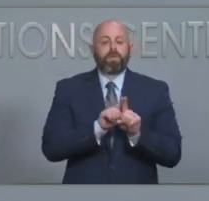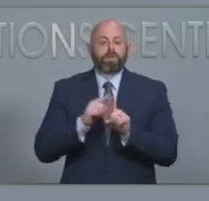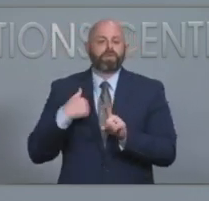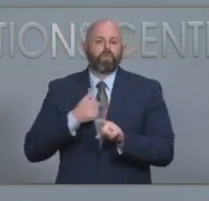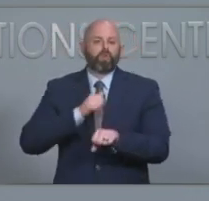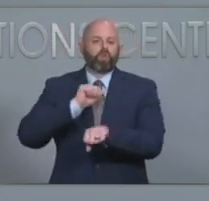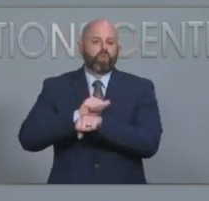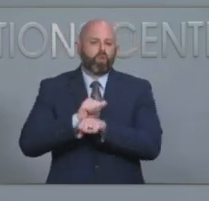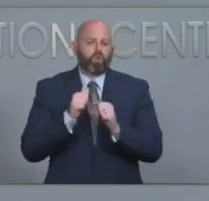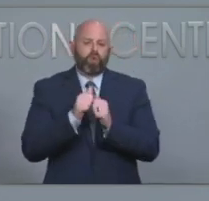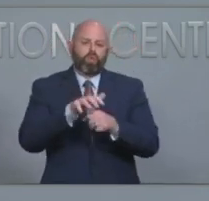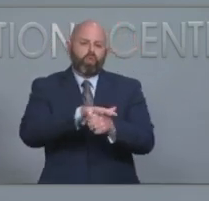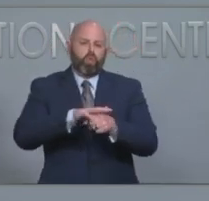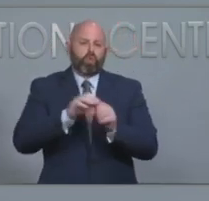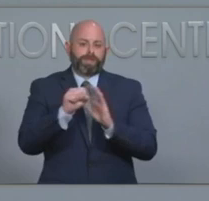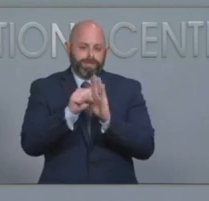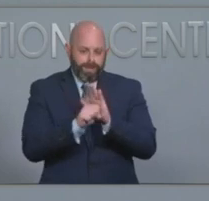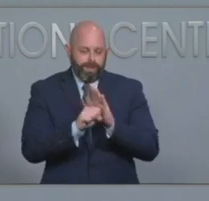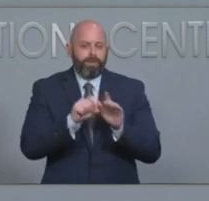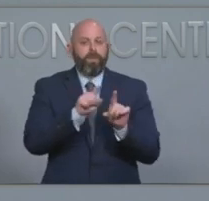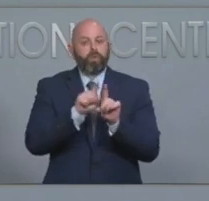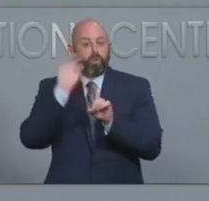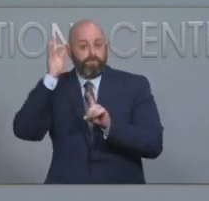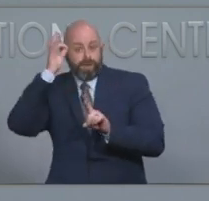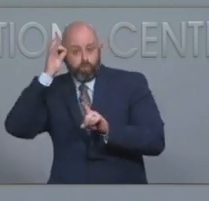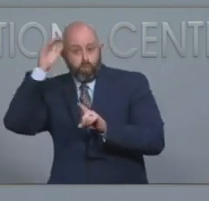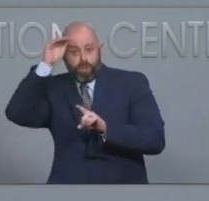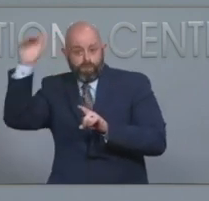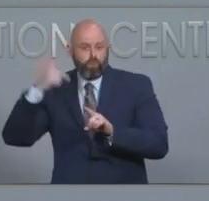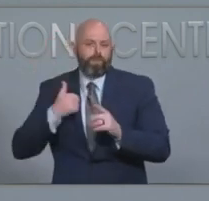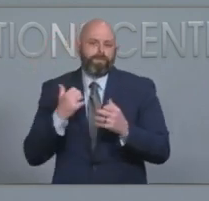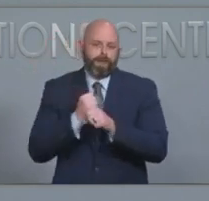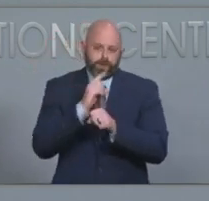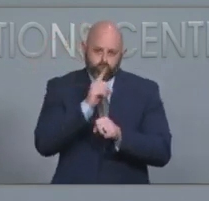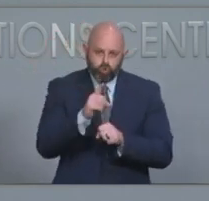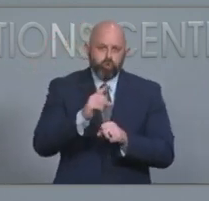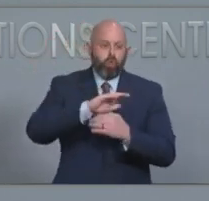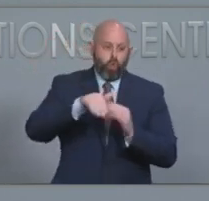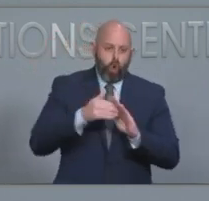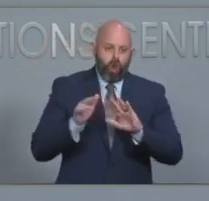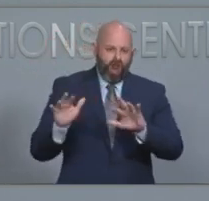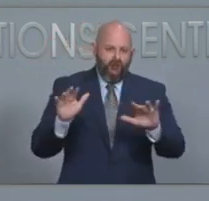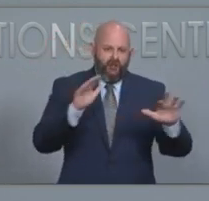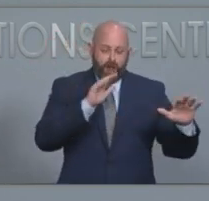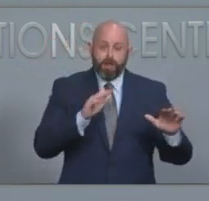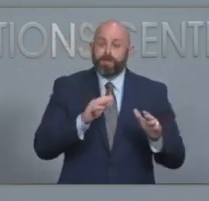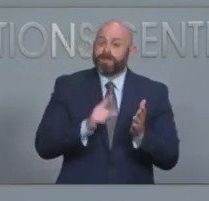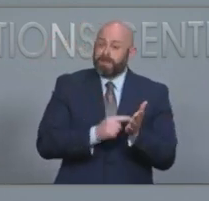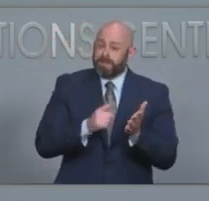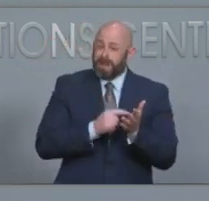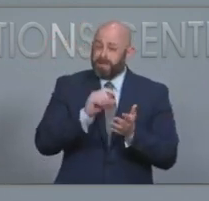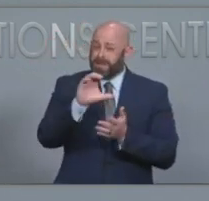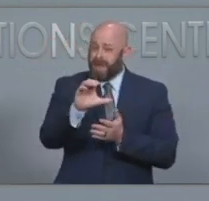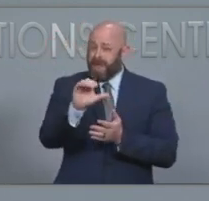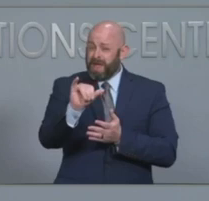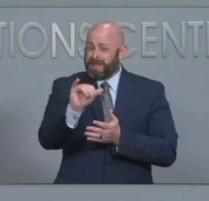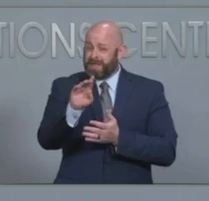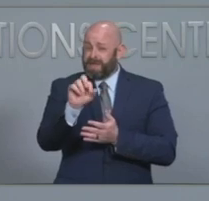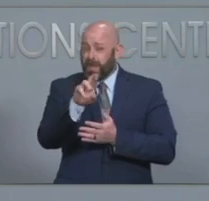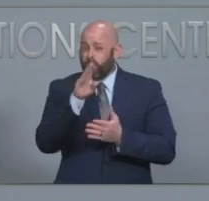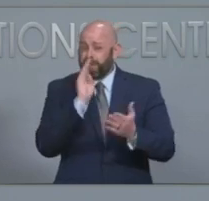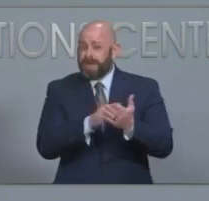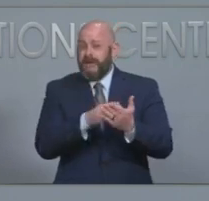at the local, state, and federal level to secure our elections from cyber attacks and cyber